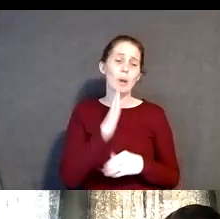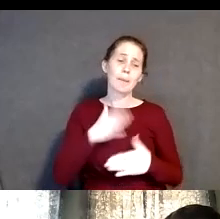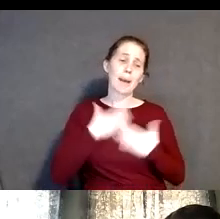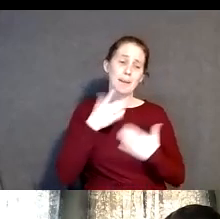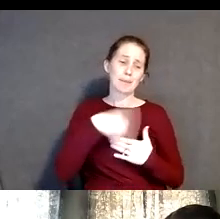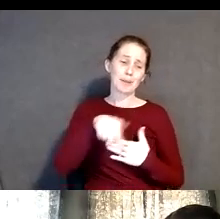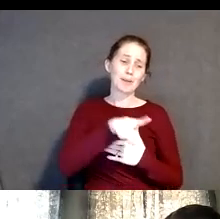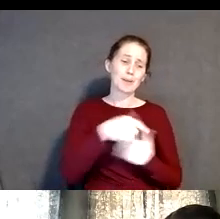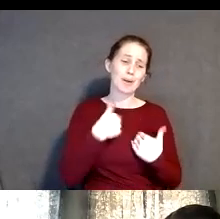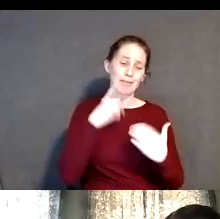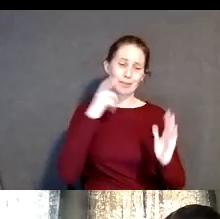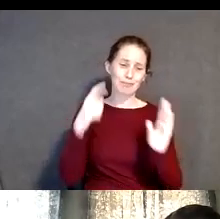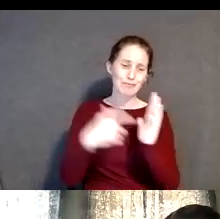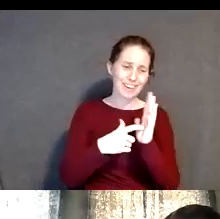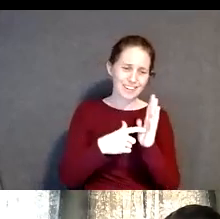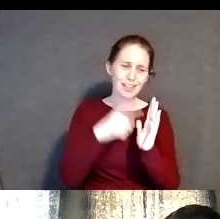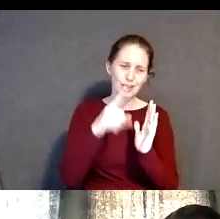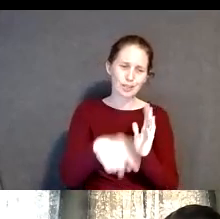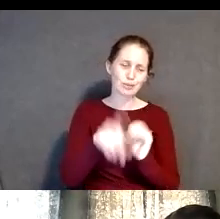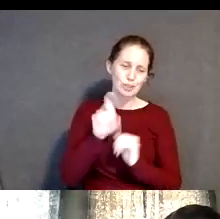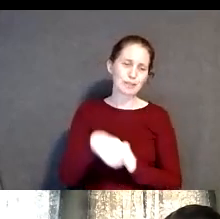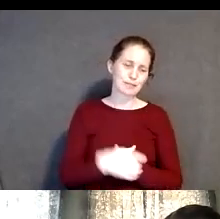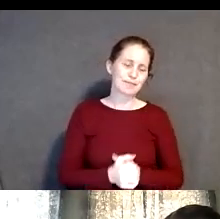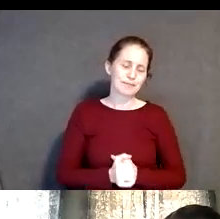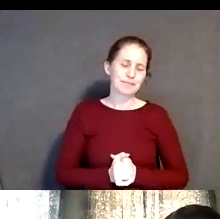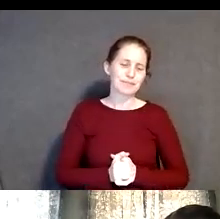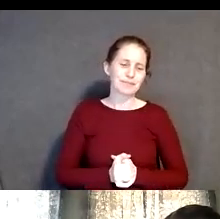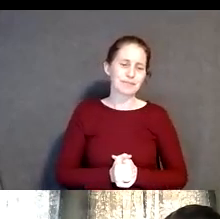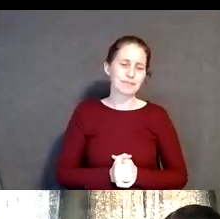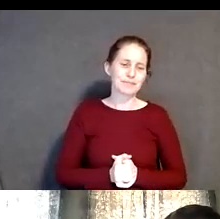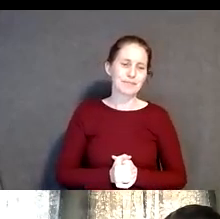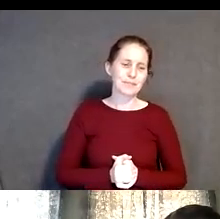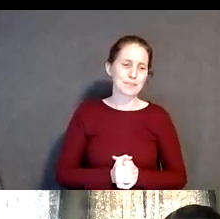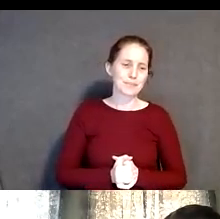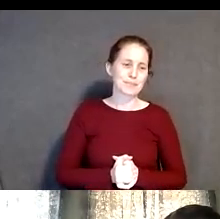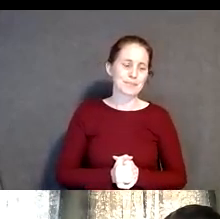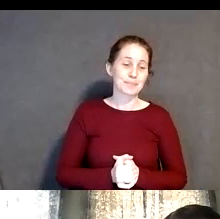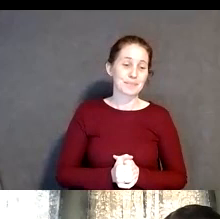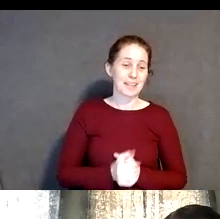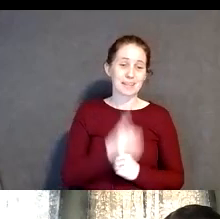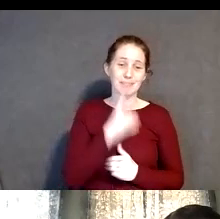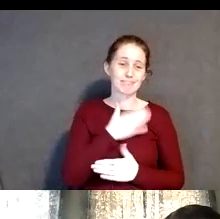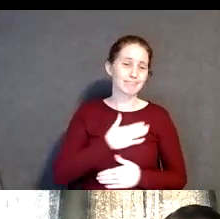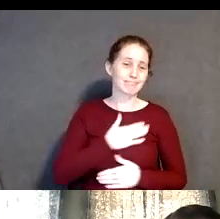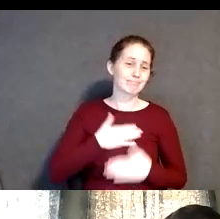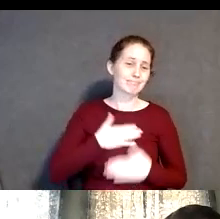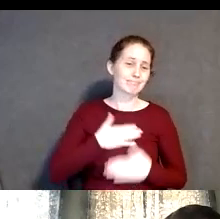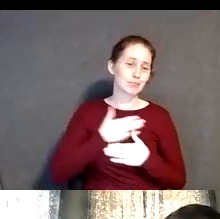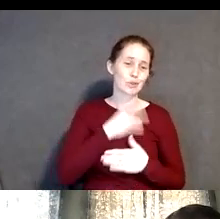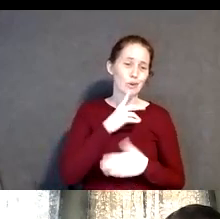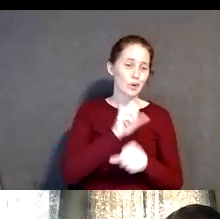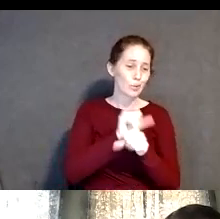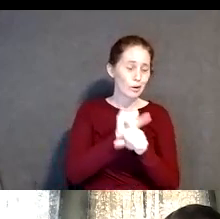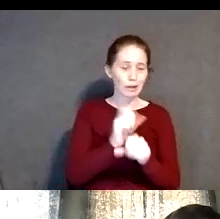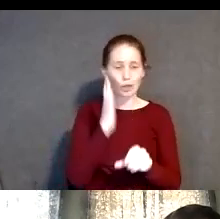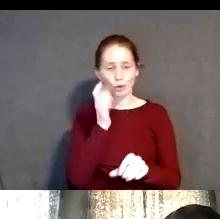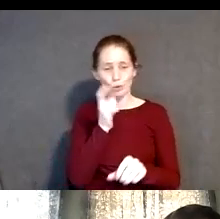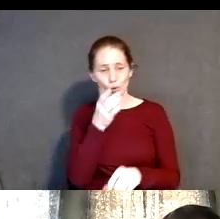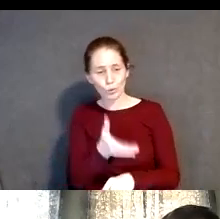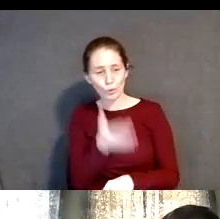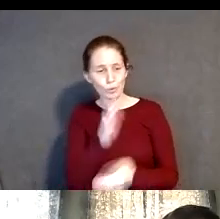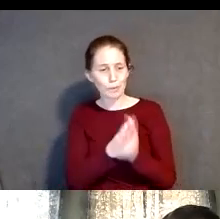getting recognition that you deserve. And it's been just a pleasure working with you and getting to know you and becoming your